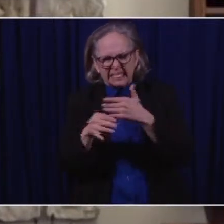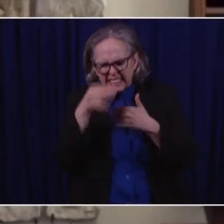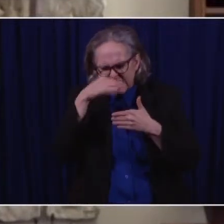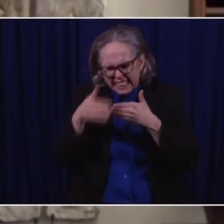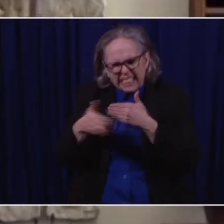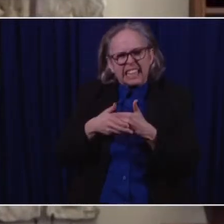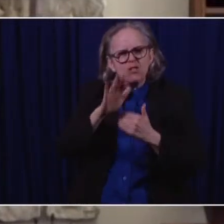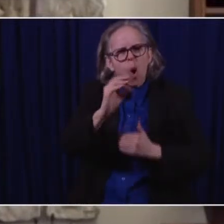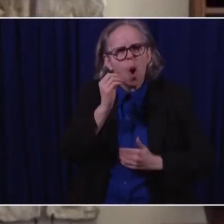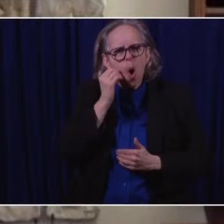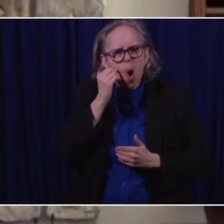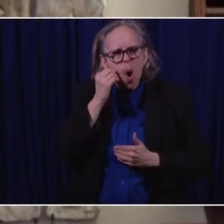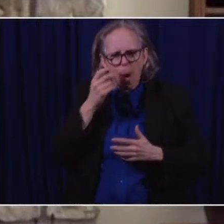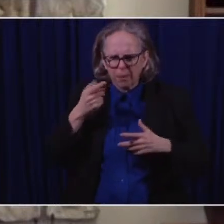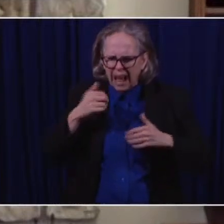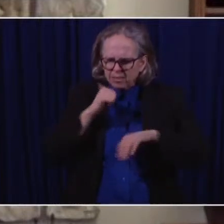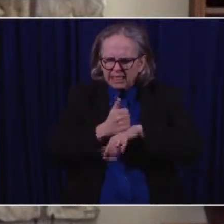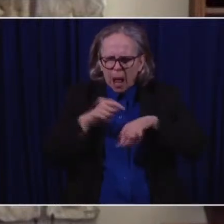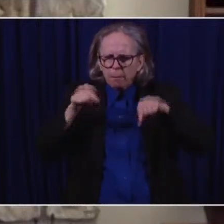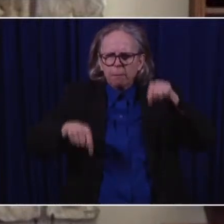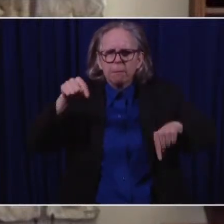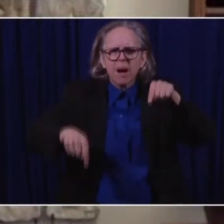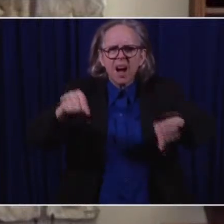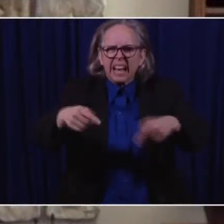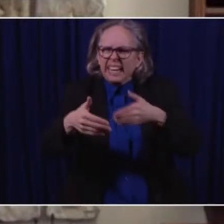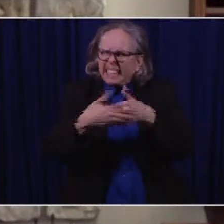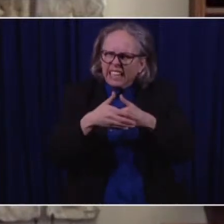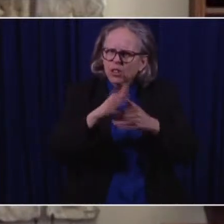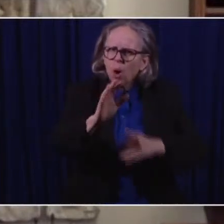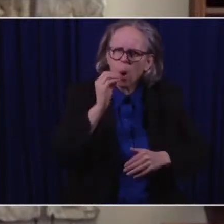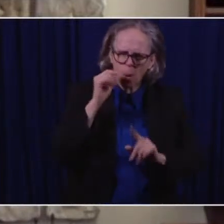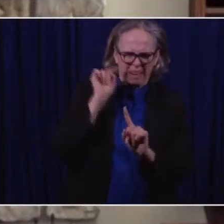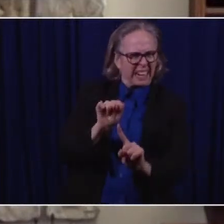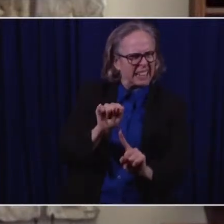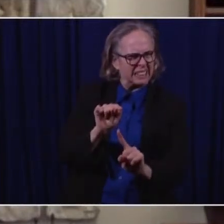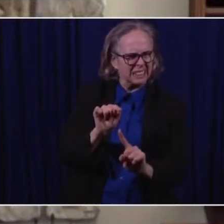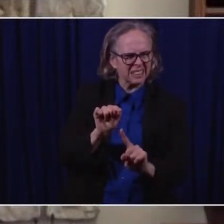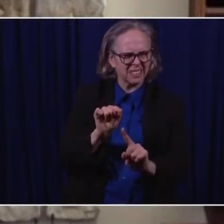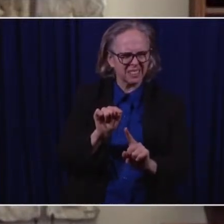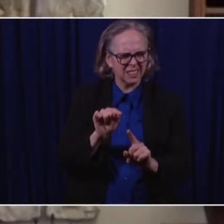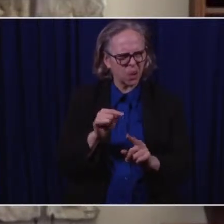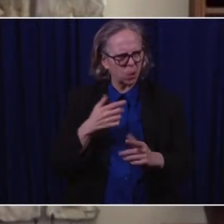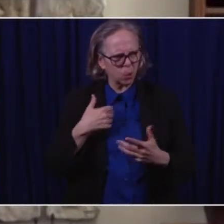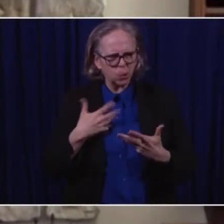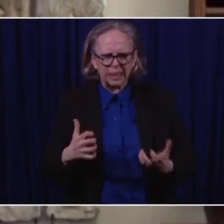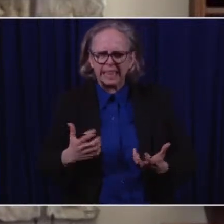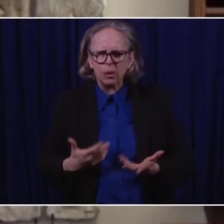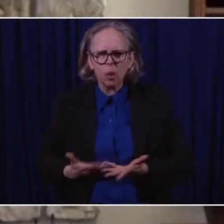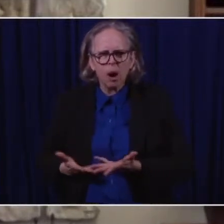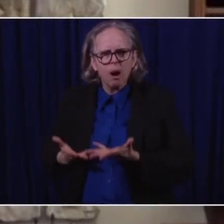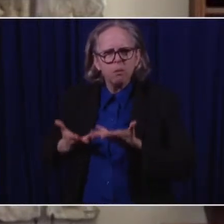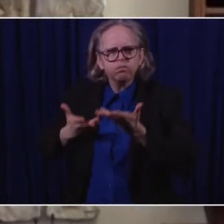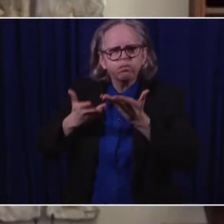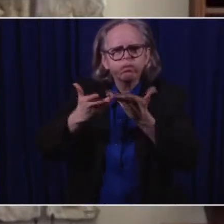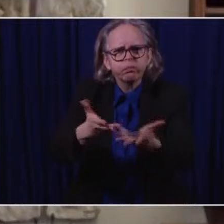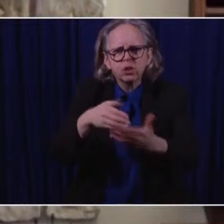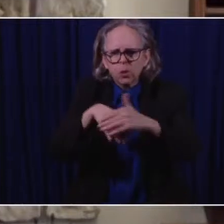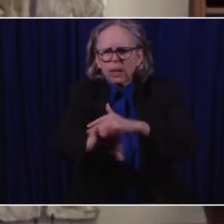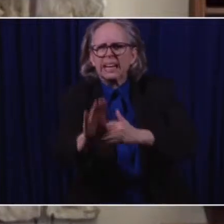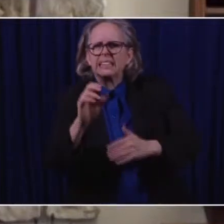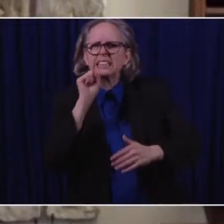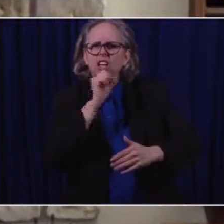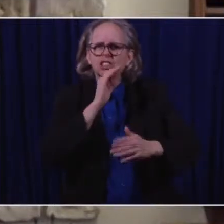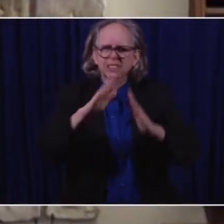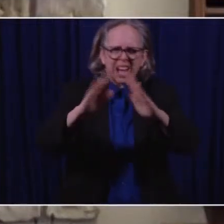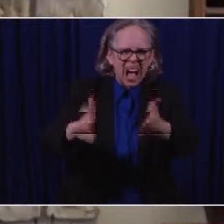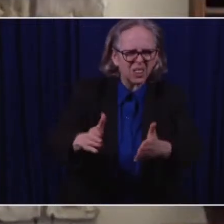And when we can and go into senior housing, we're going to take it to them. So that should not have happened. I don't know why that happened. The